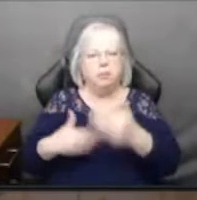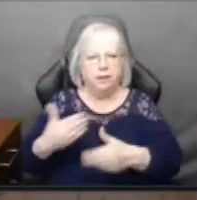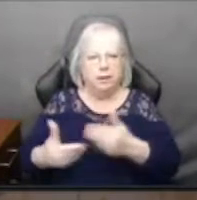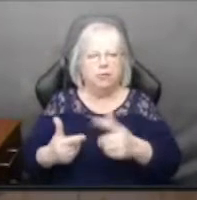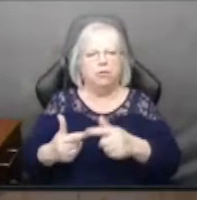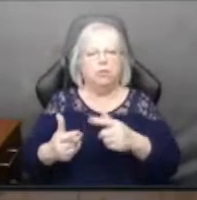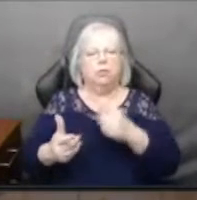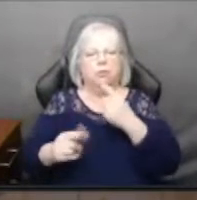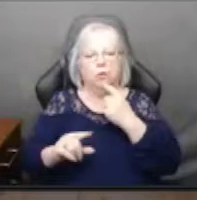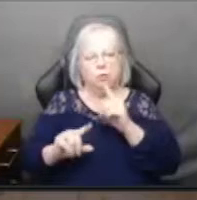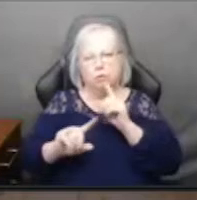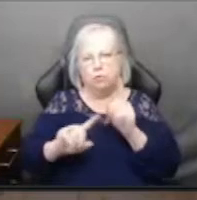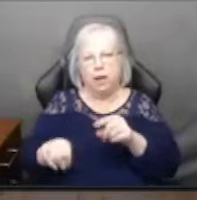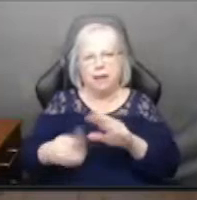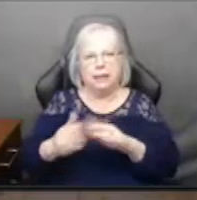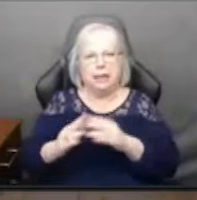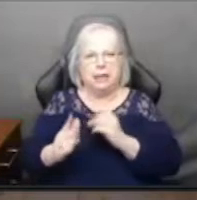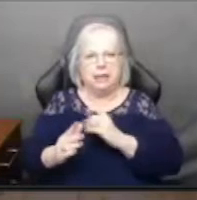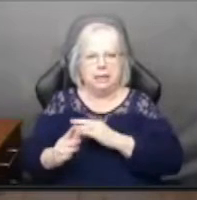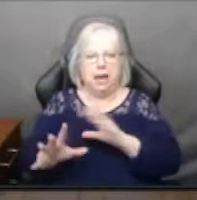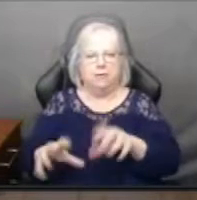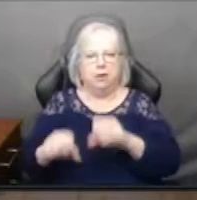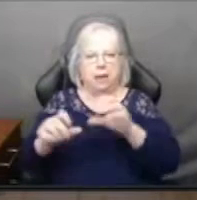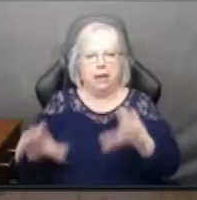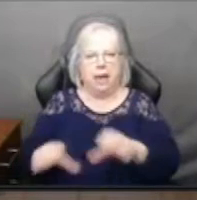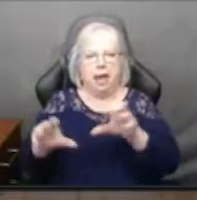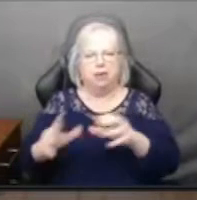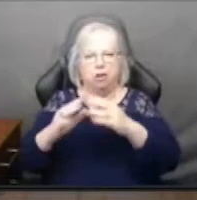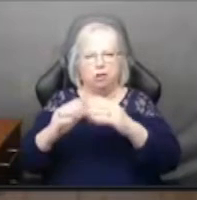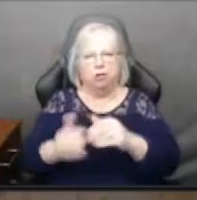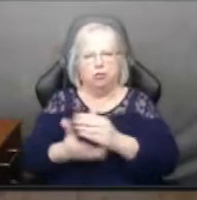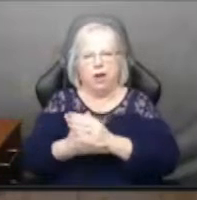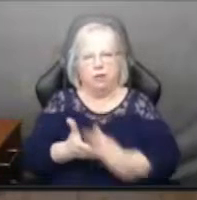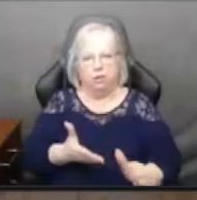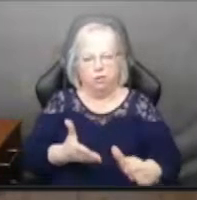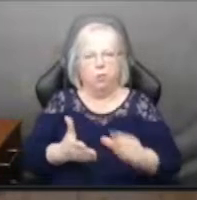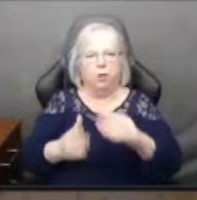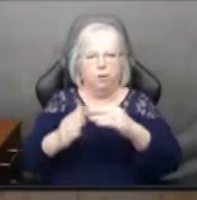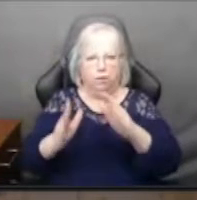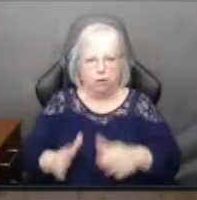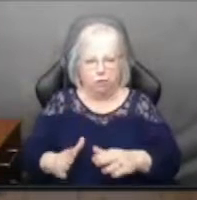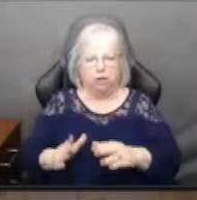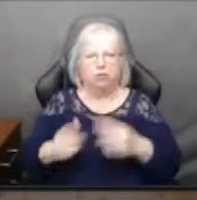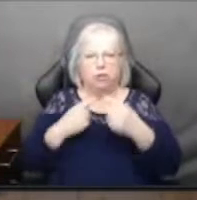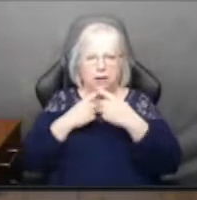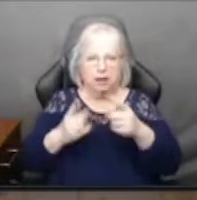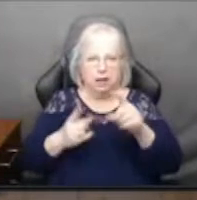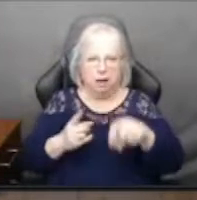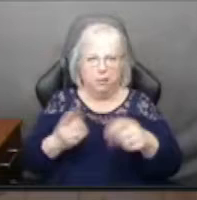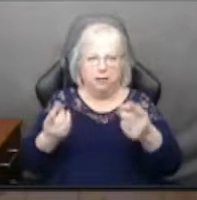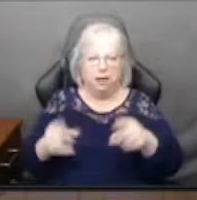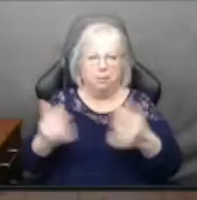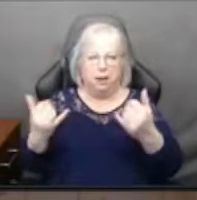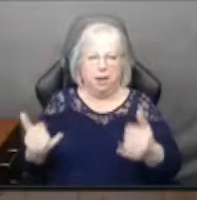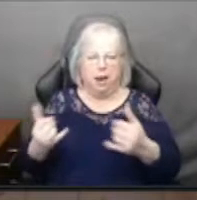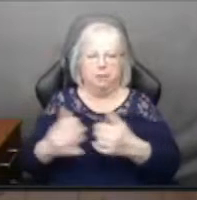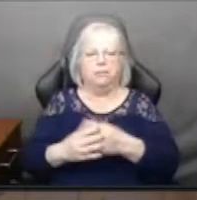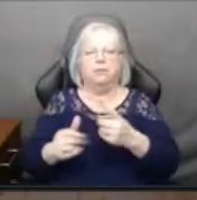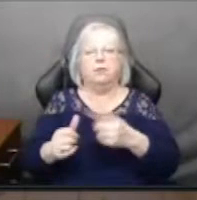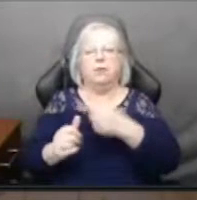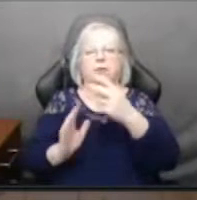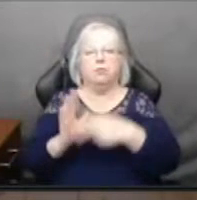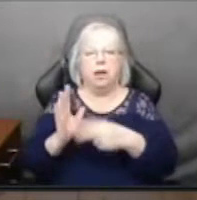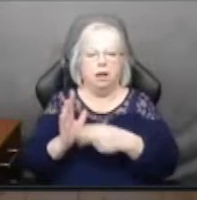to direct city staff to take such action as is necessary to raise and remove said structures, to declare an emergency, and for the purposes. First reading.